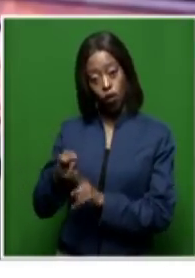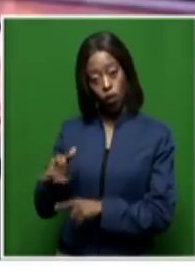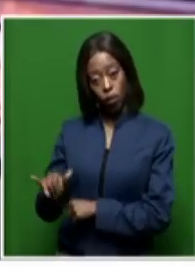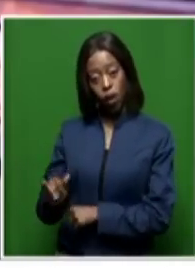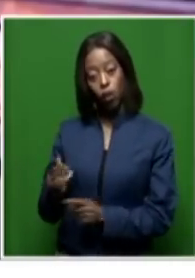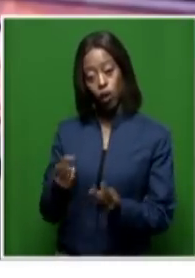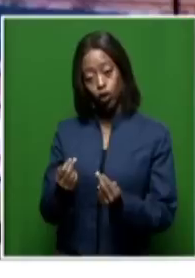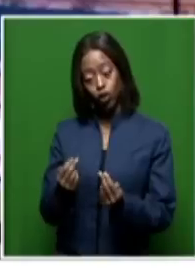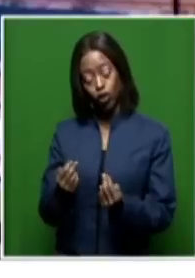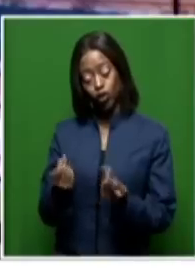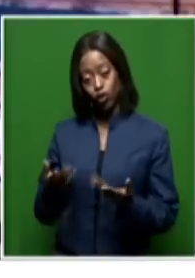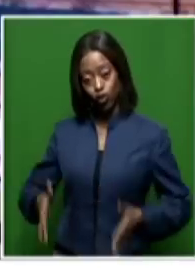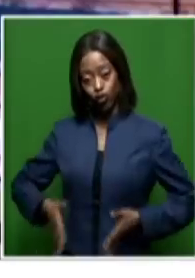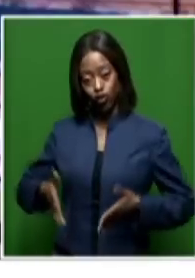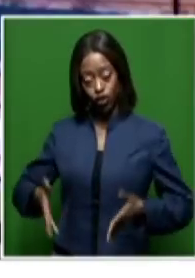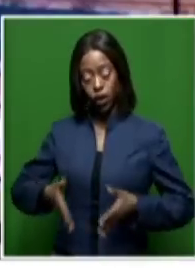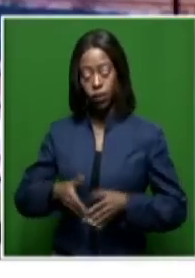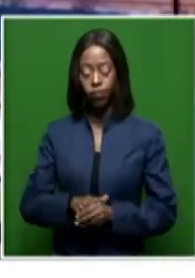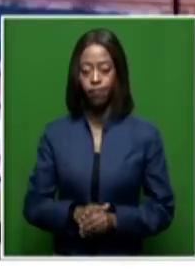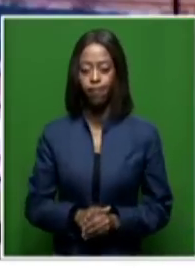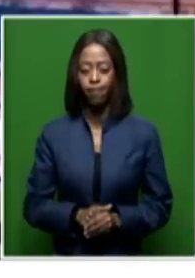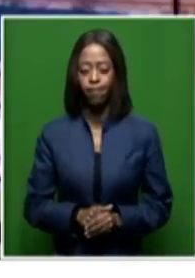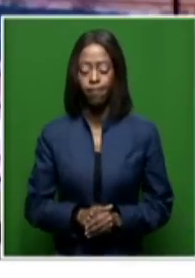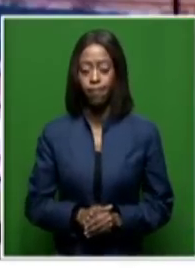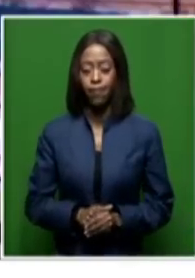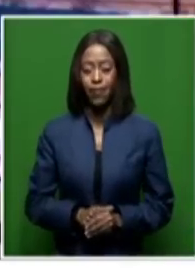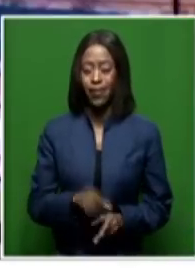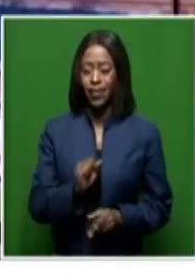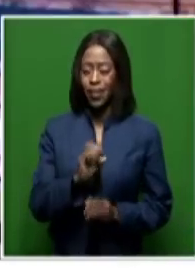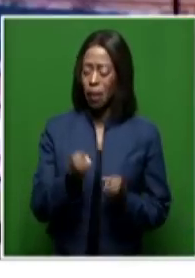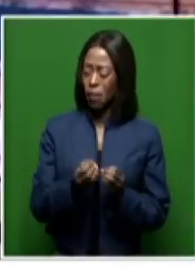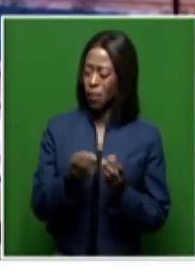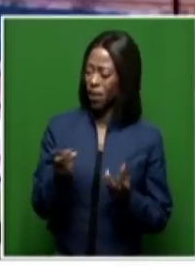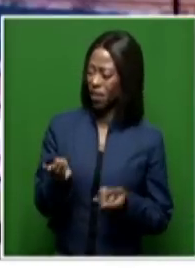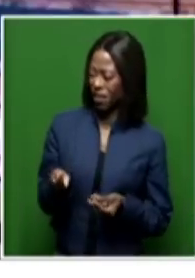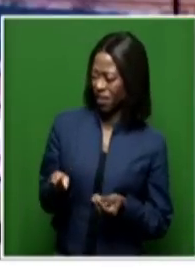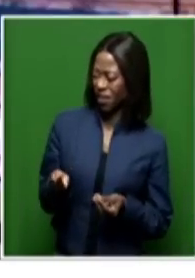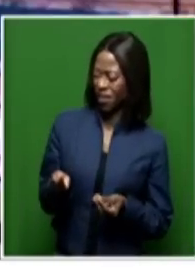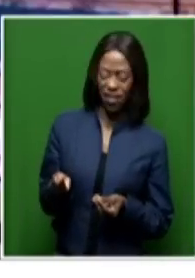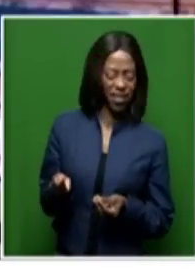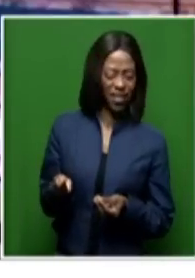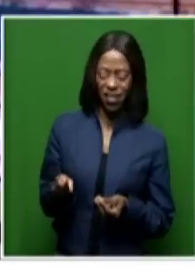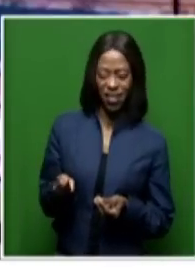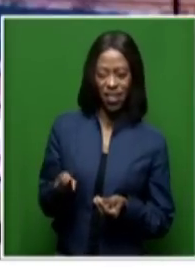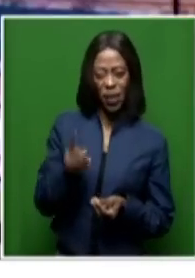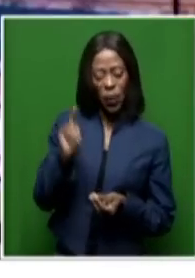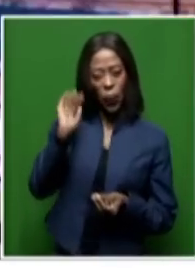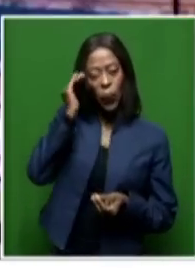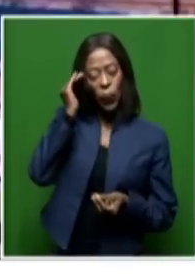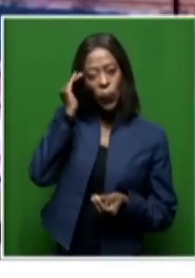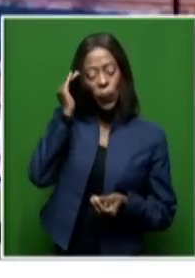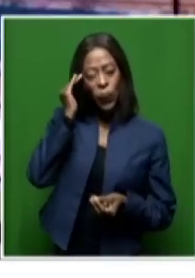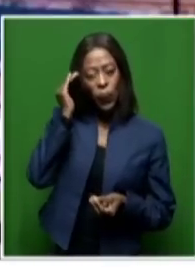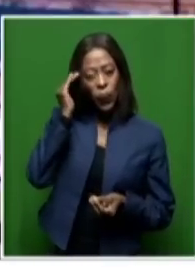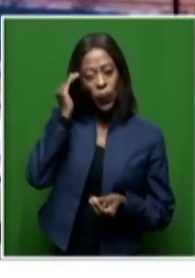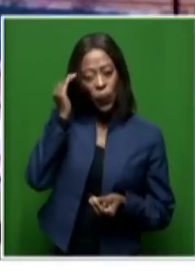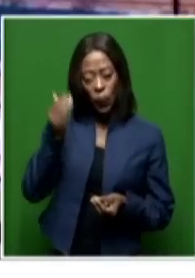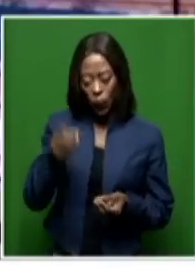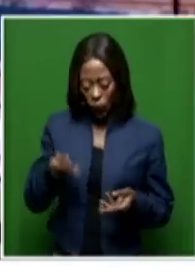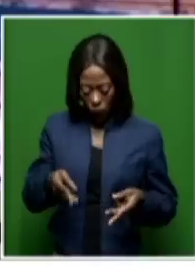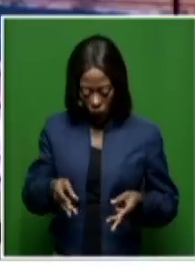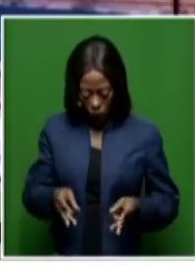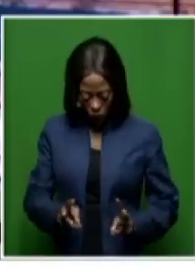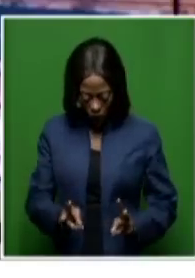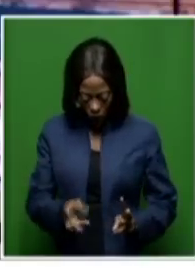new rolling stock. So many South Africans would say, Minister, you are aware of just how the